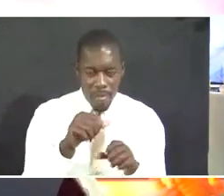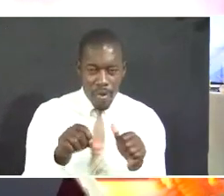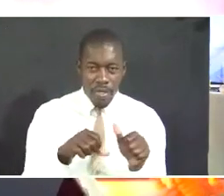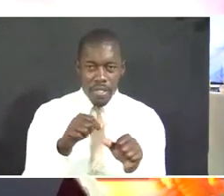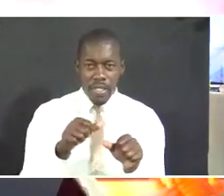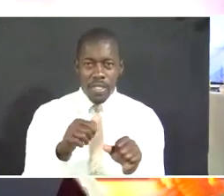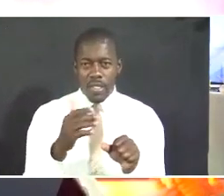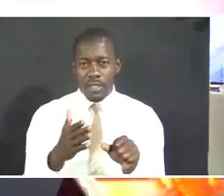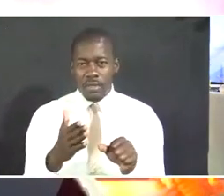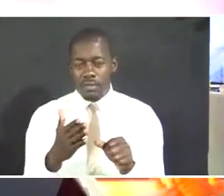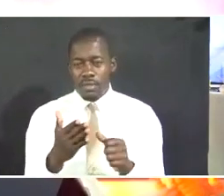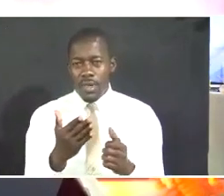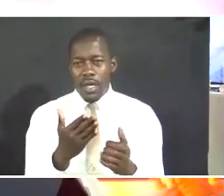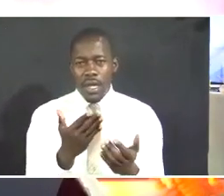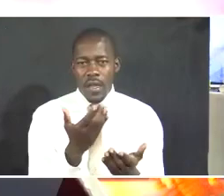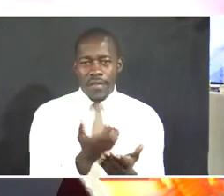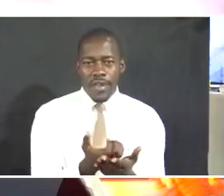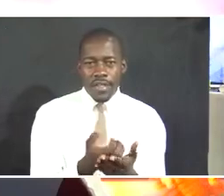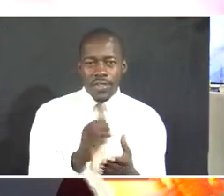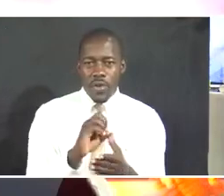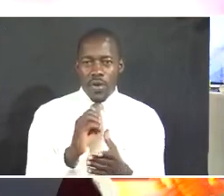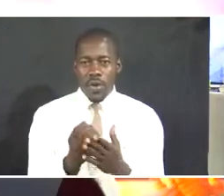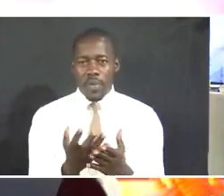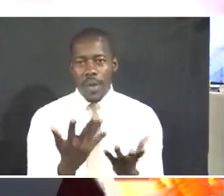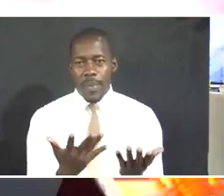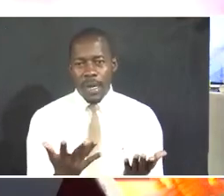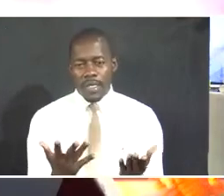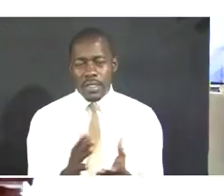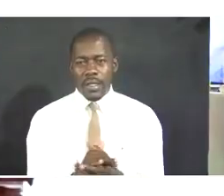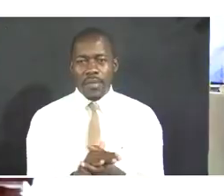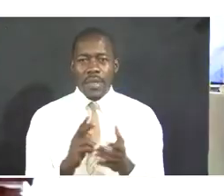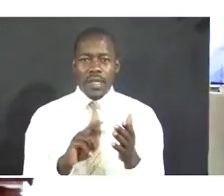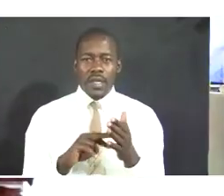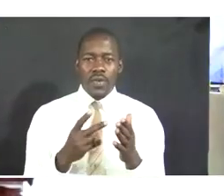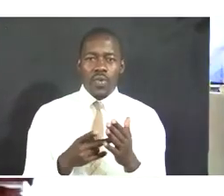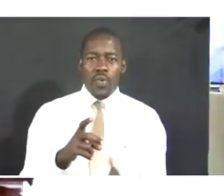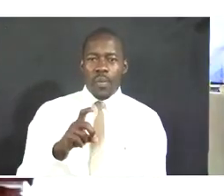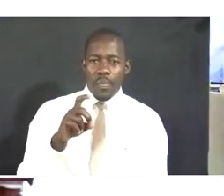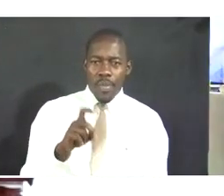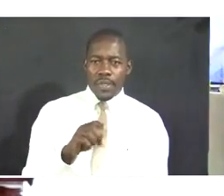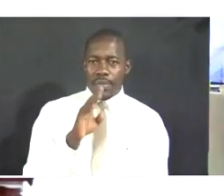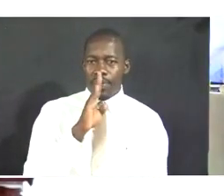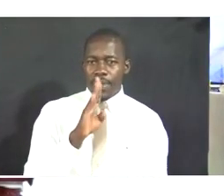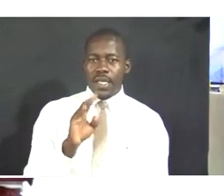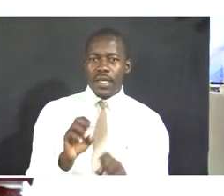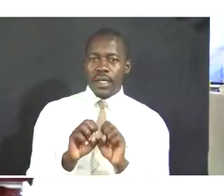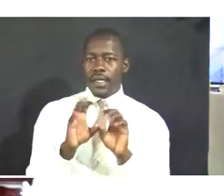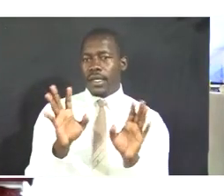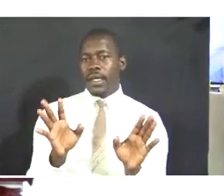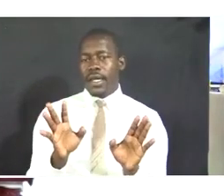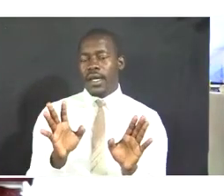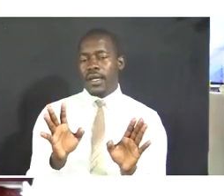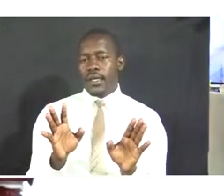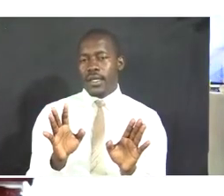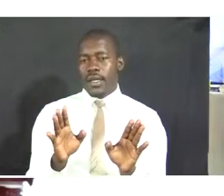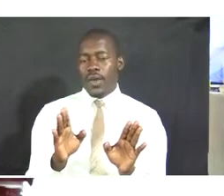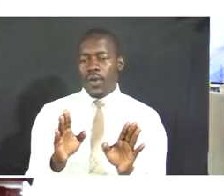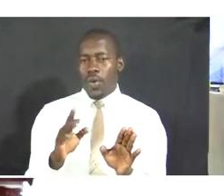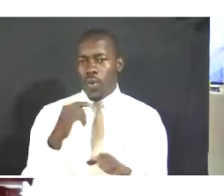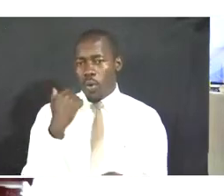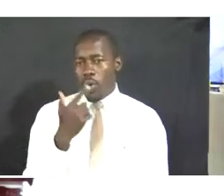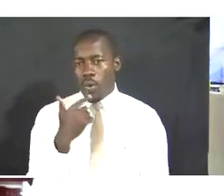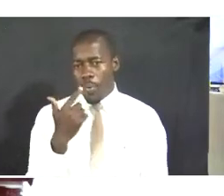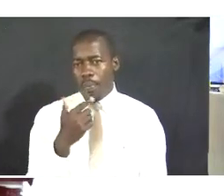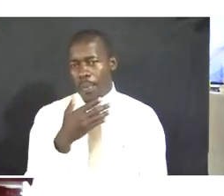careful that we may not be like the world. We must state ourselves clearly that whoever is supposed to teach in our